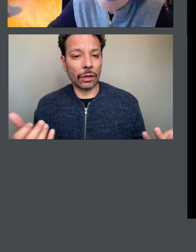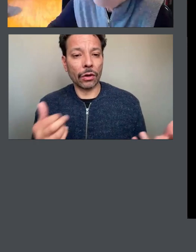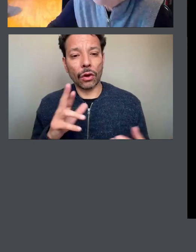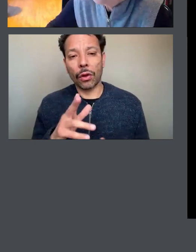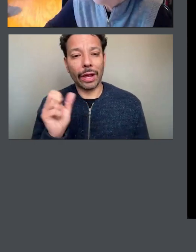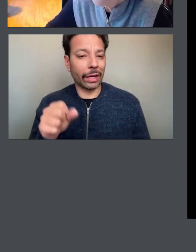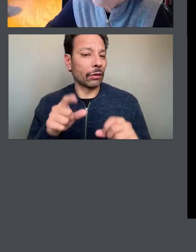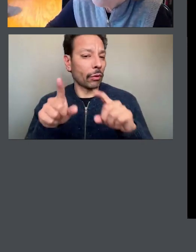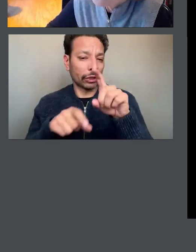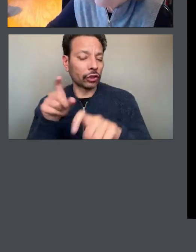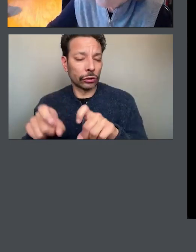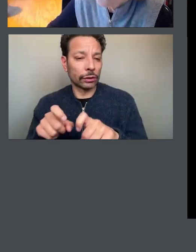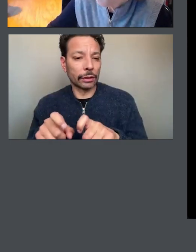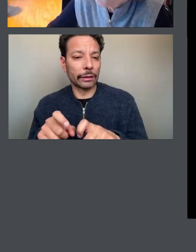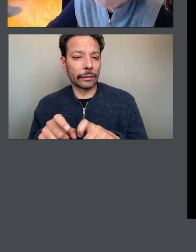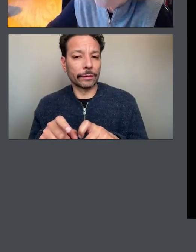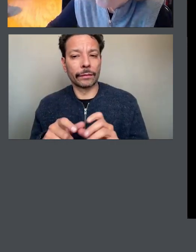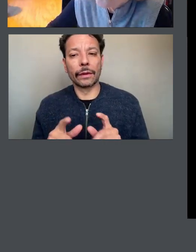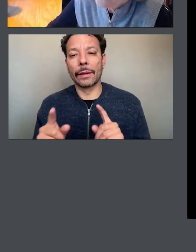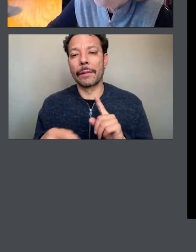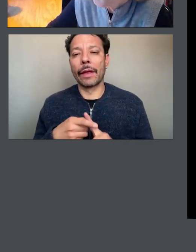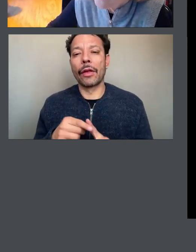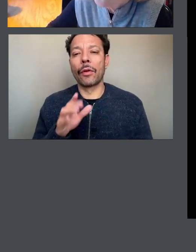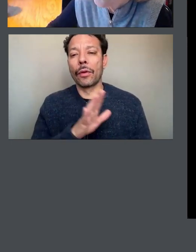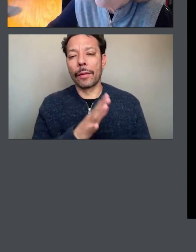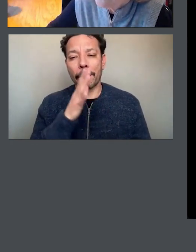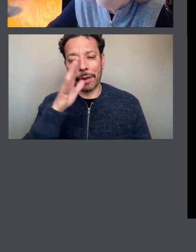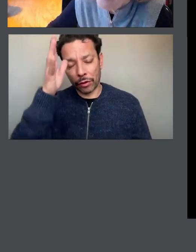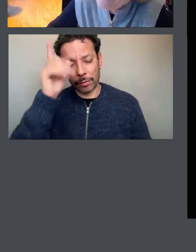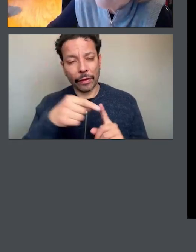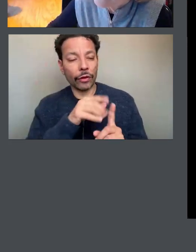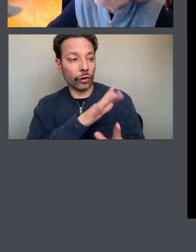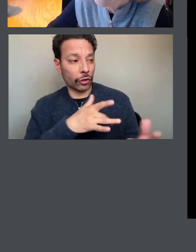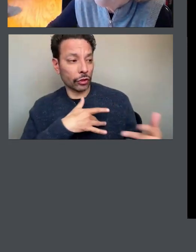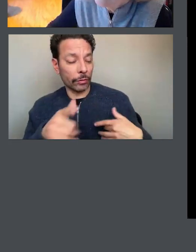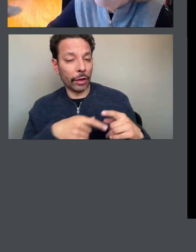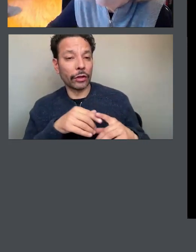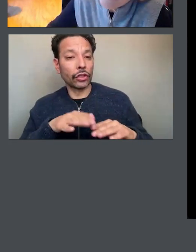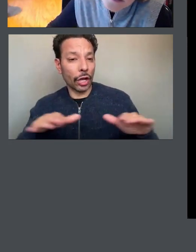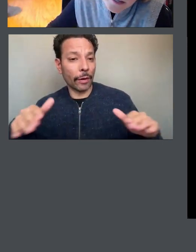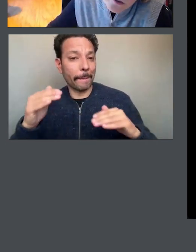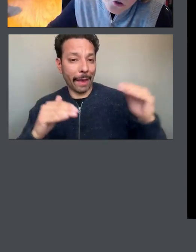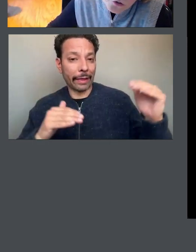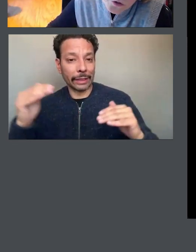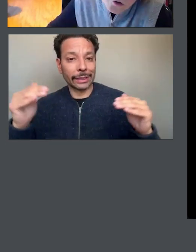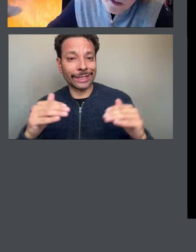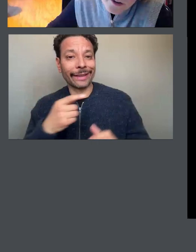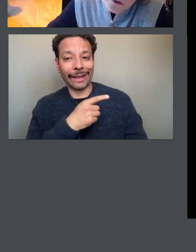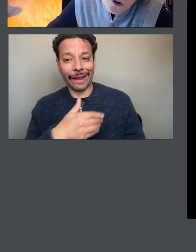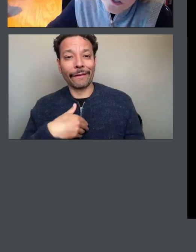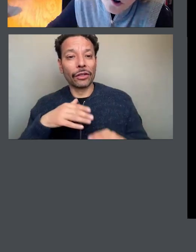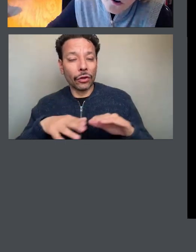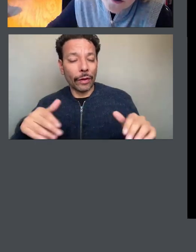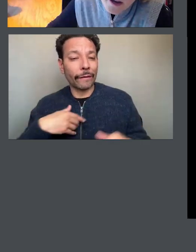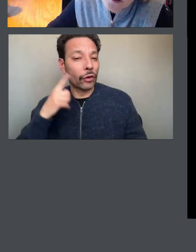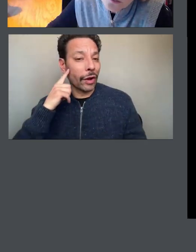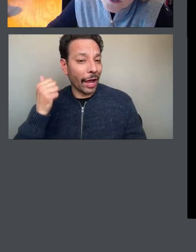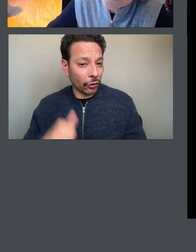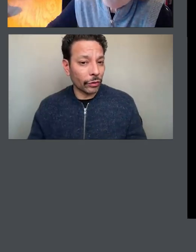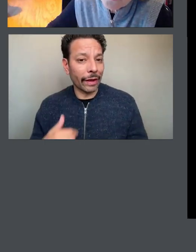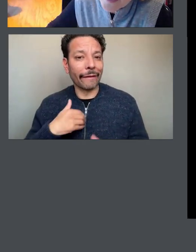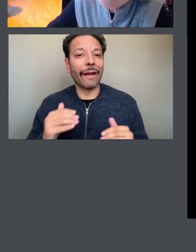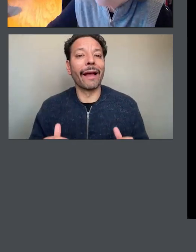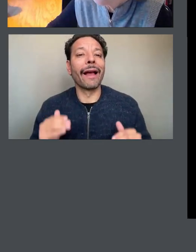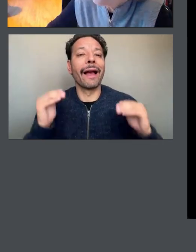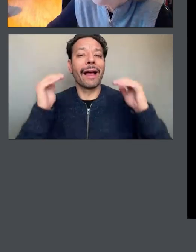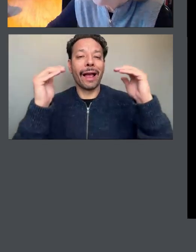question parents about whether they're concerned about their child's balance, because children with unilateral loss are at higher risk